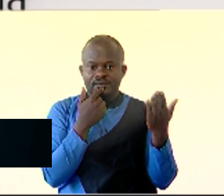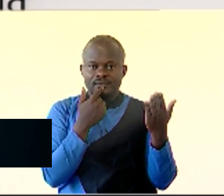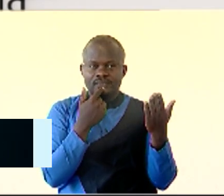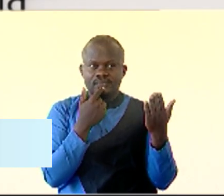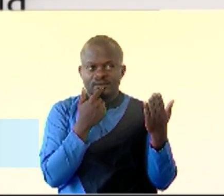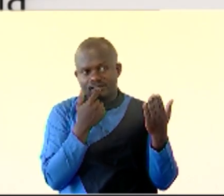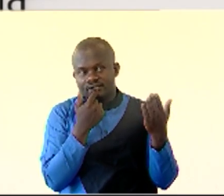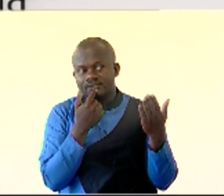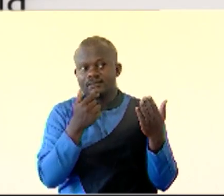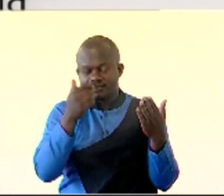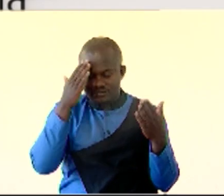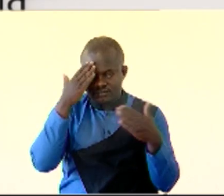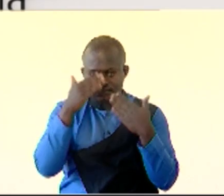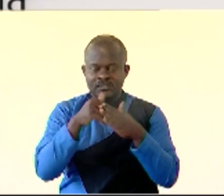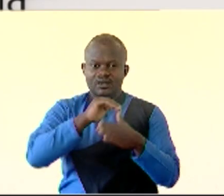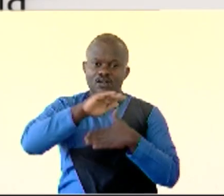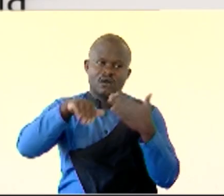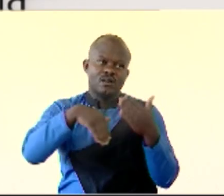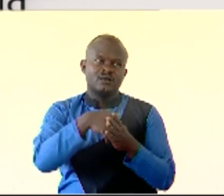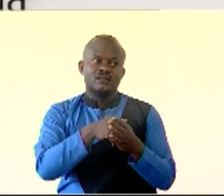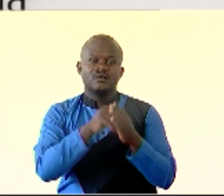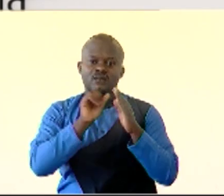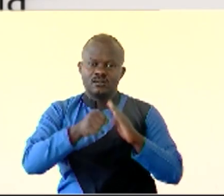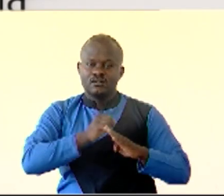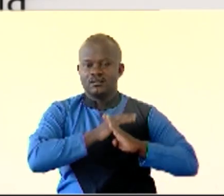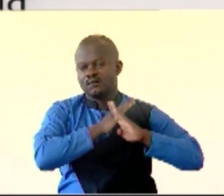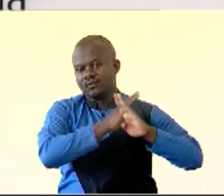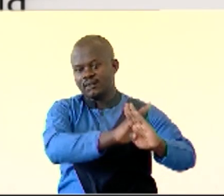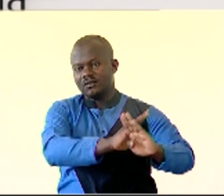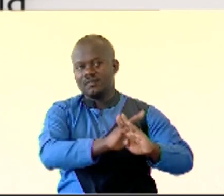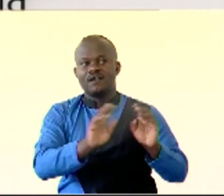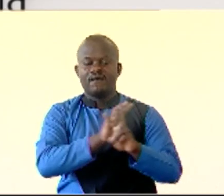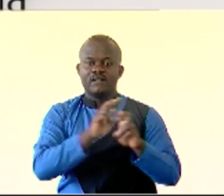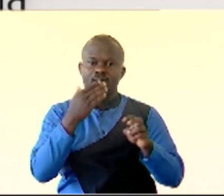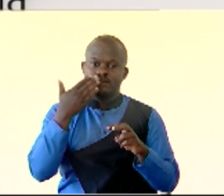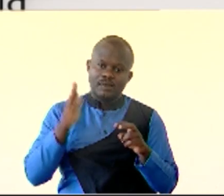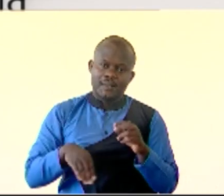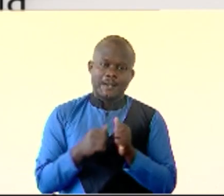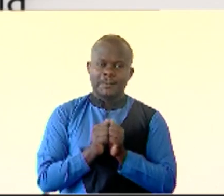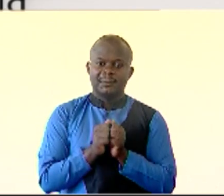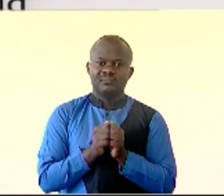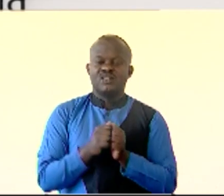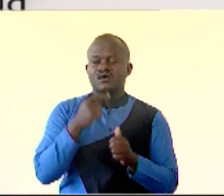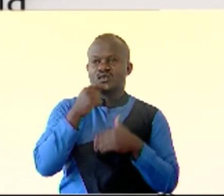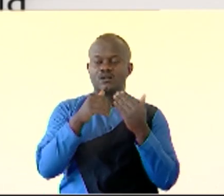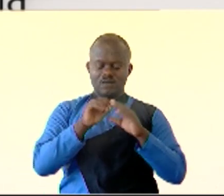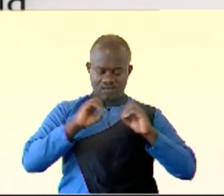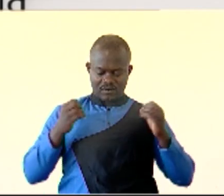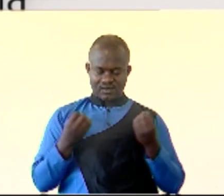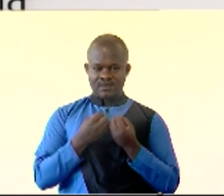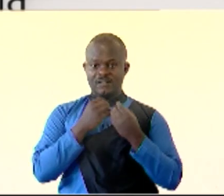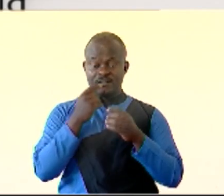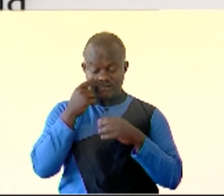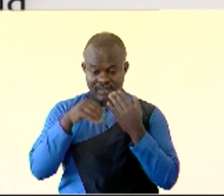line of defense, all diseases could be fatal, could be very dangerous. So organism finds a